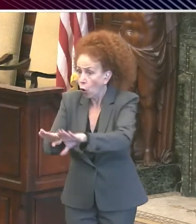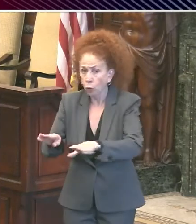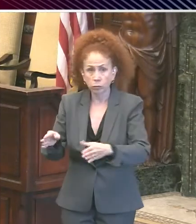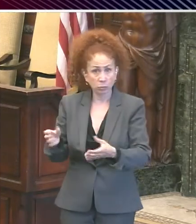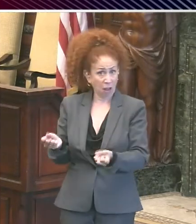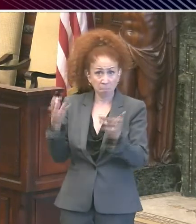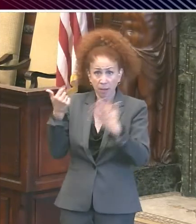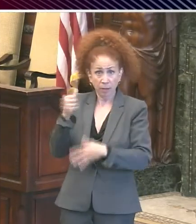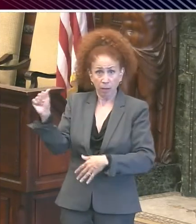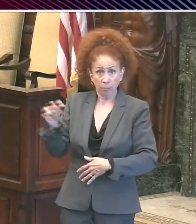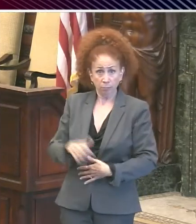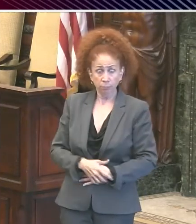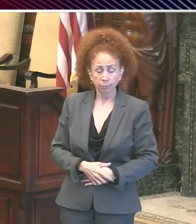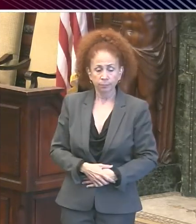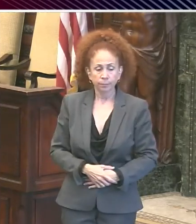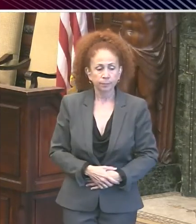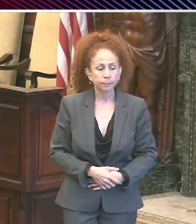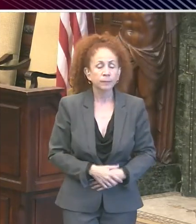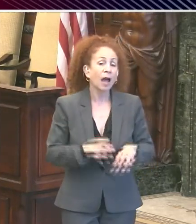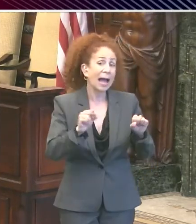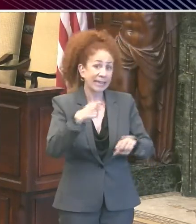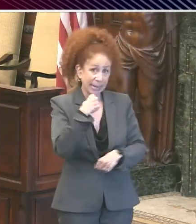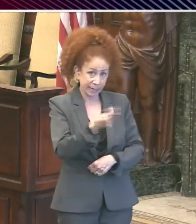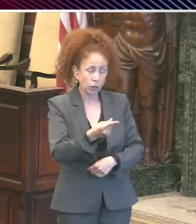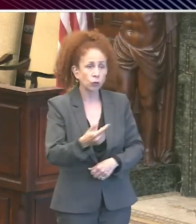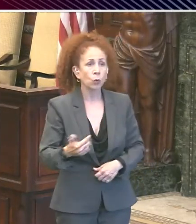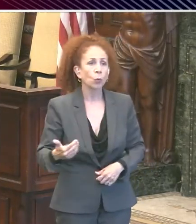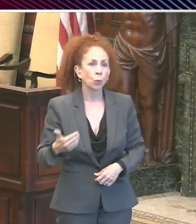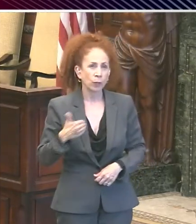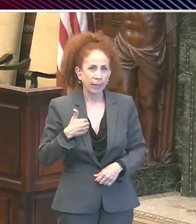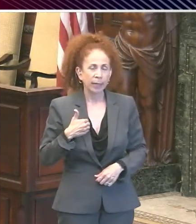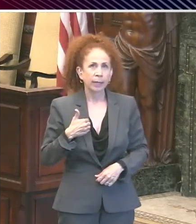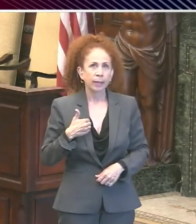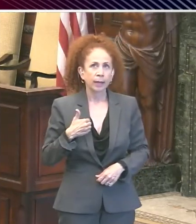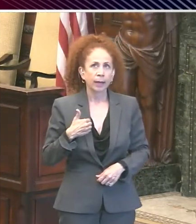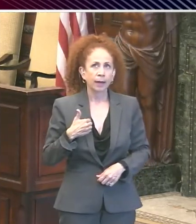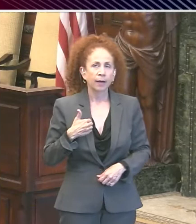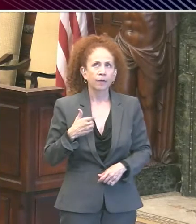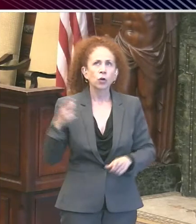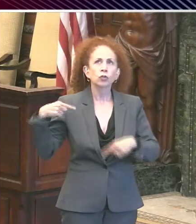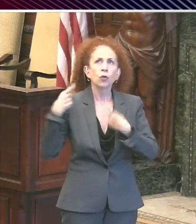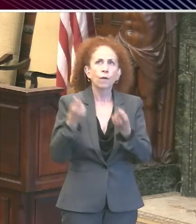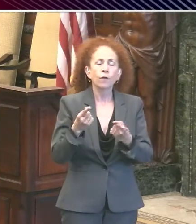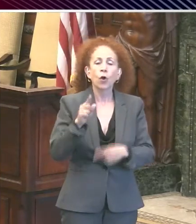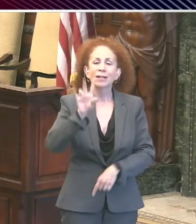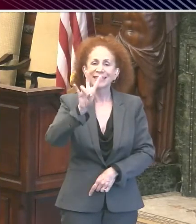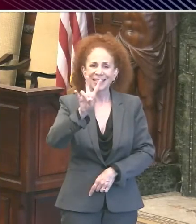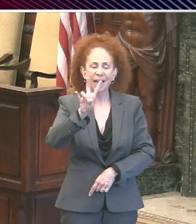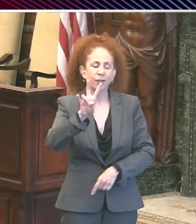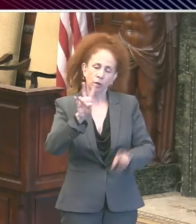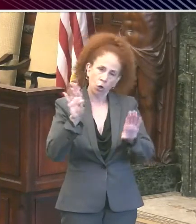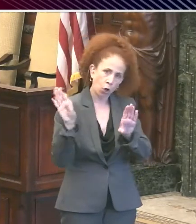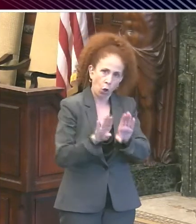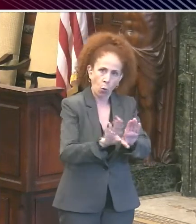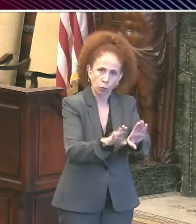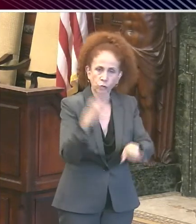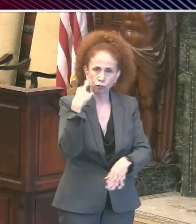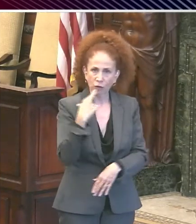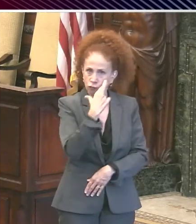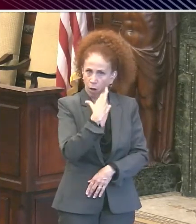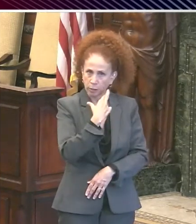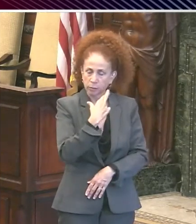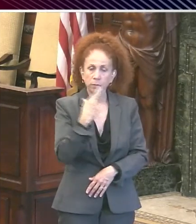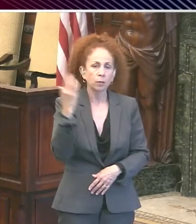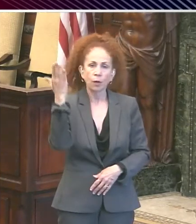outdoor dining? Yeah, I can tell you that we have closed a total of 7 restaurants